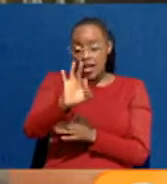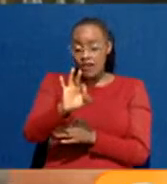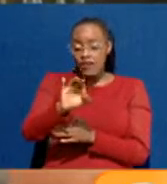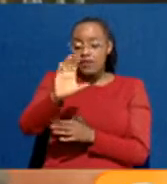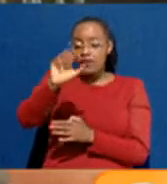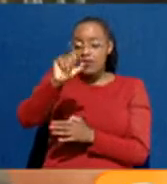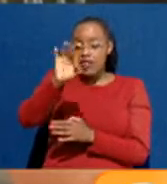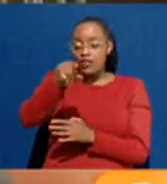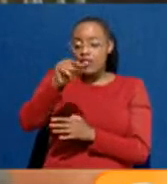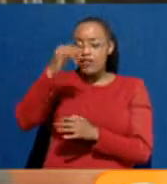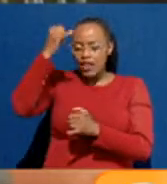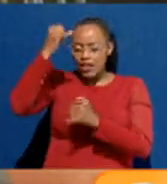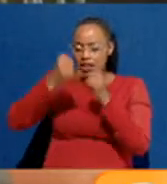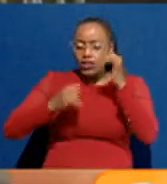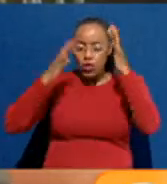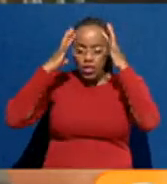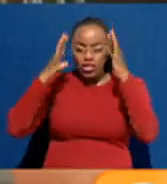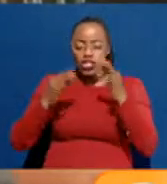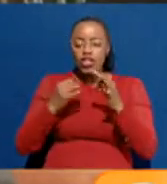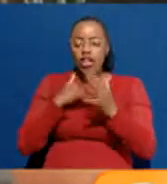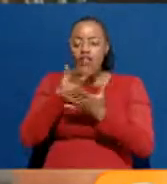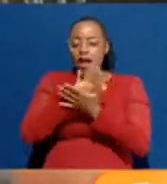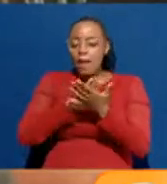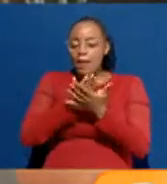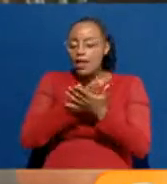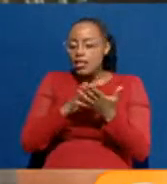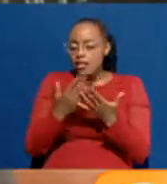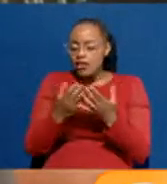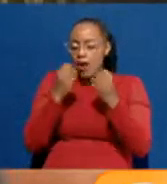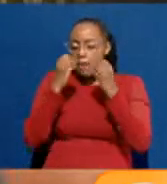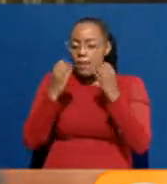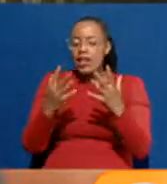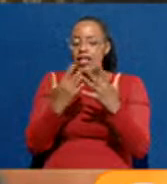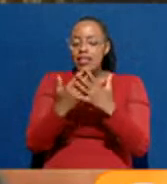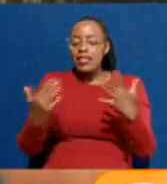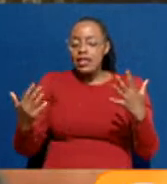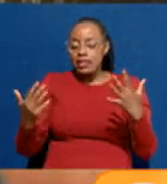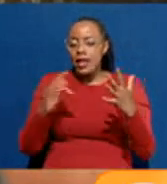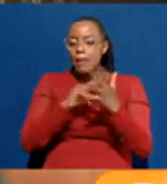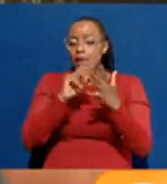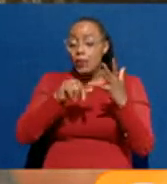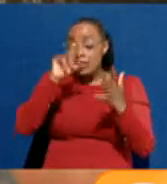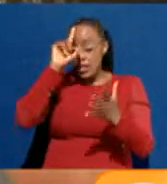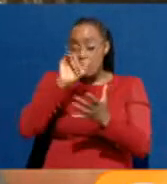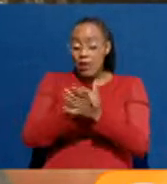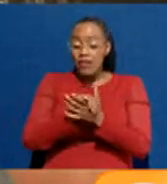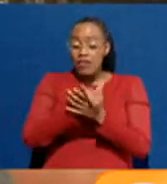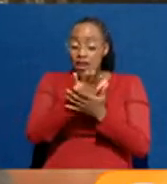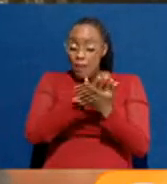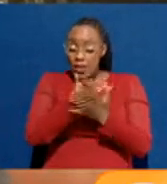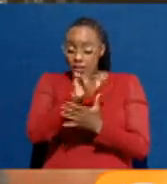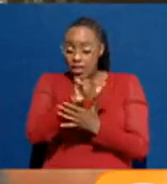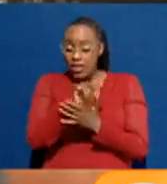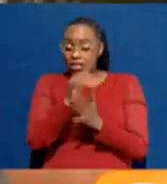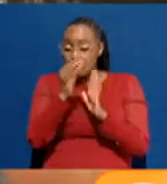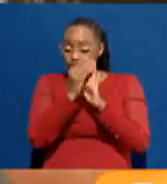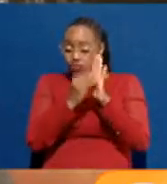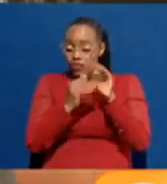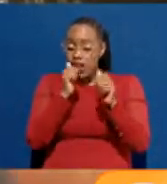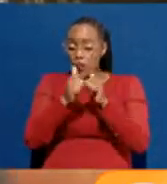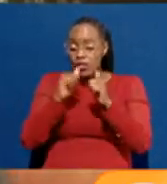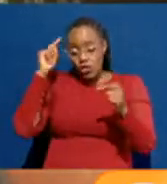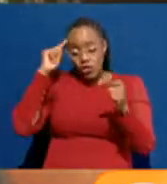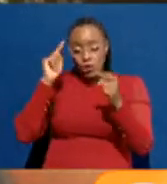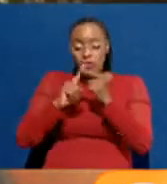CAF makes the final call on the basis of many metrics. So we believe that based on the metrics that we will make